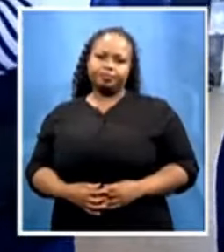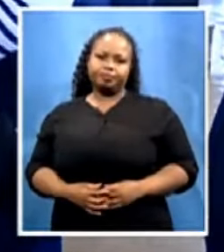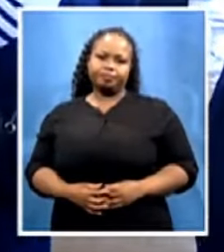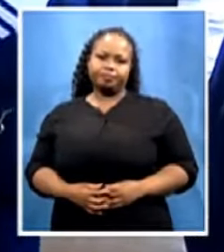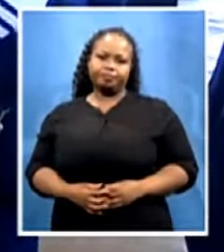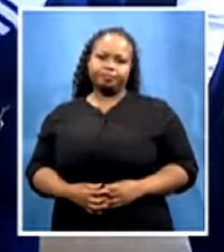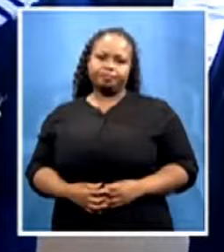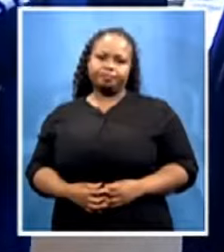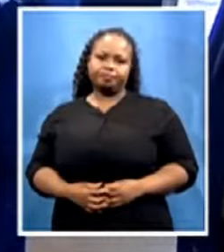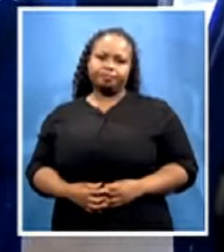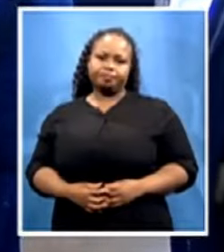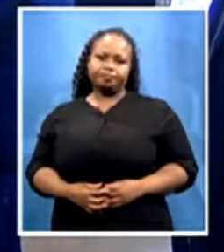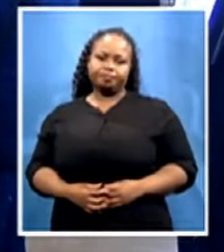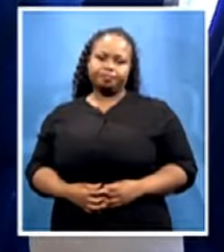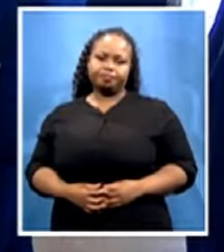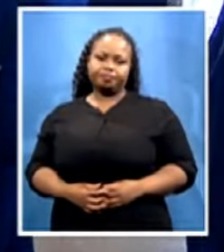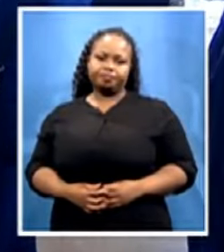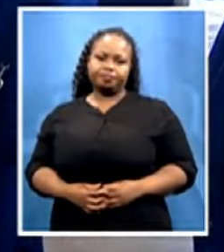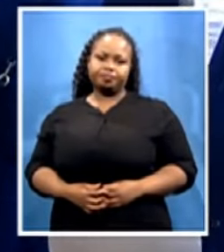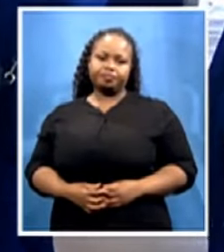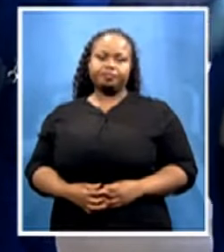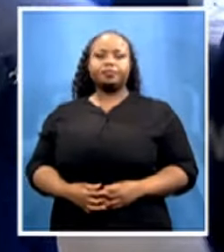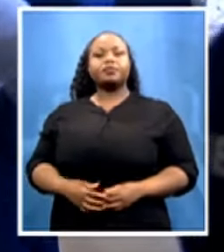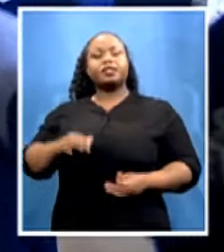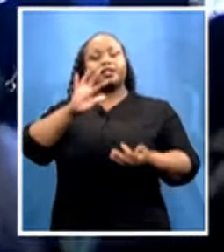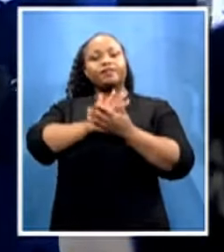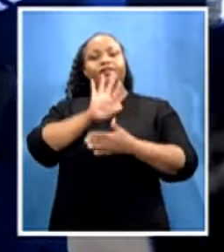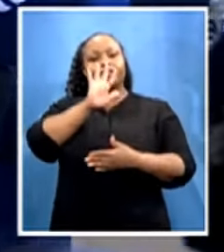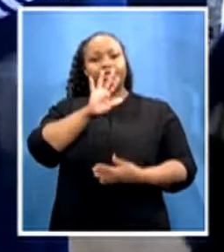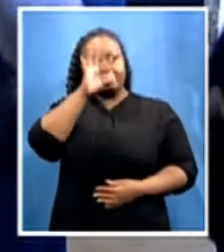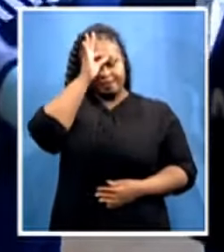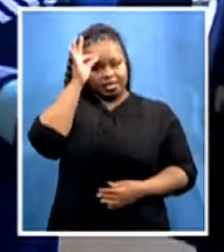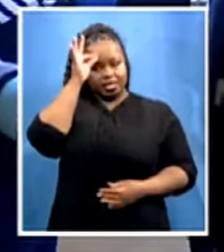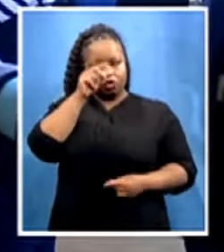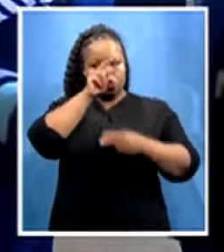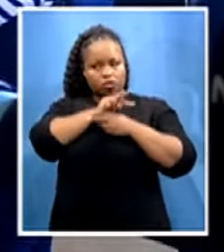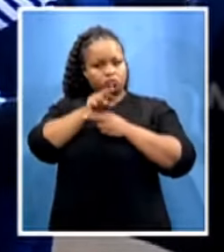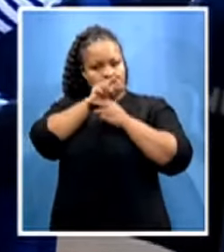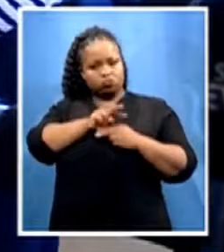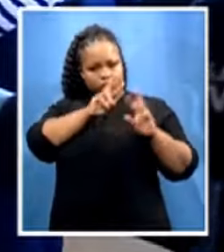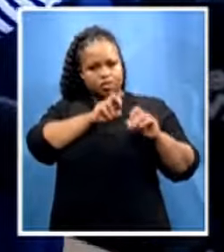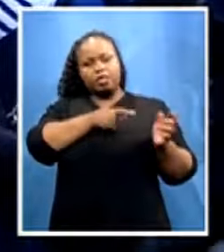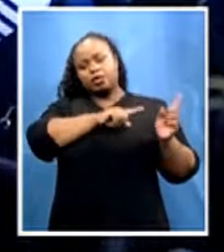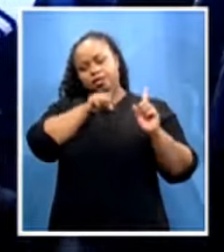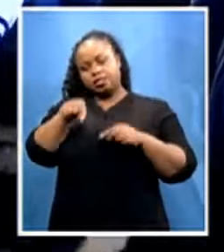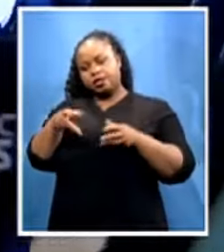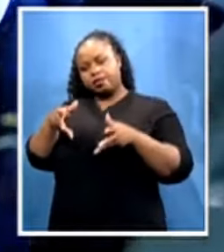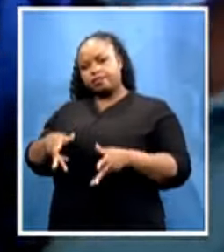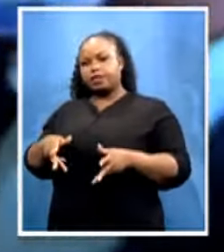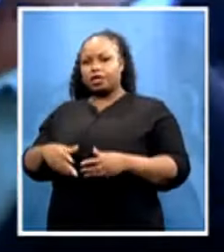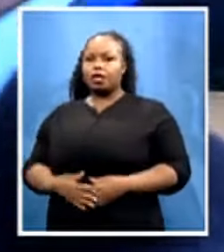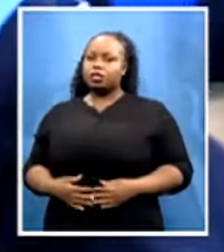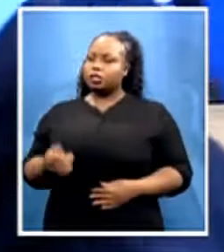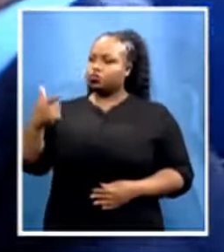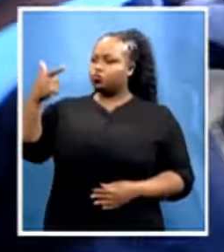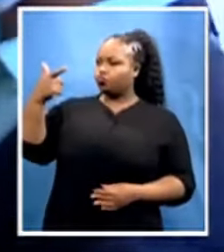doing that 15 minutes observation, then they come here and then they take the selfies. As you can see, one of them. Now